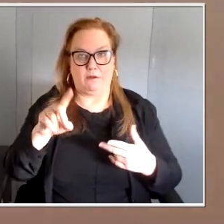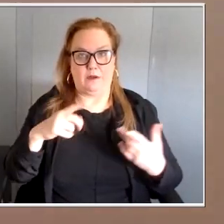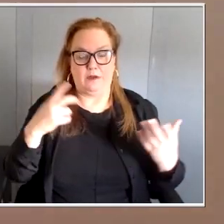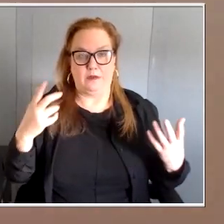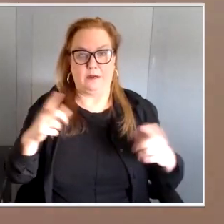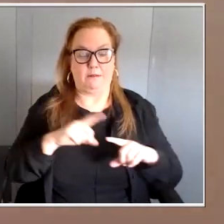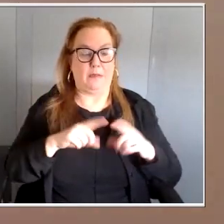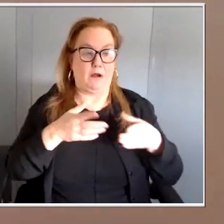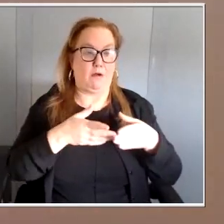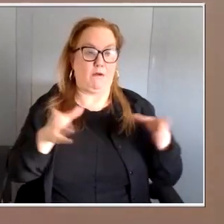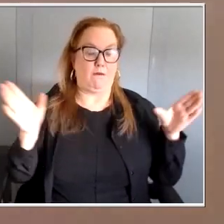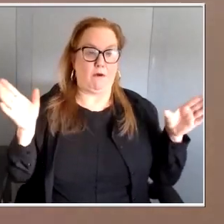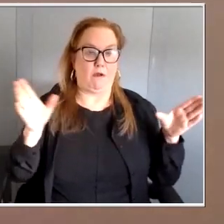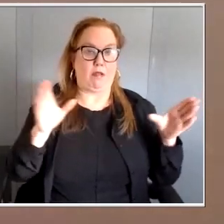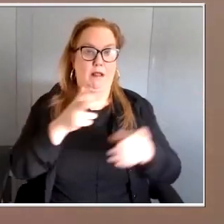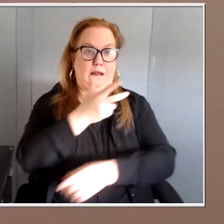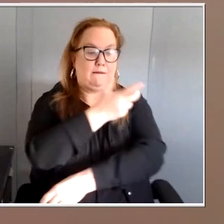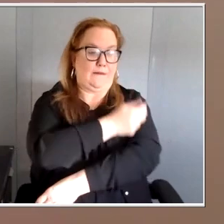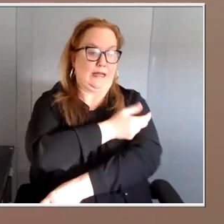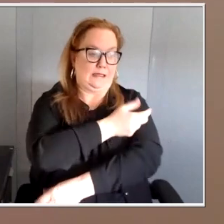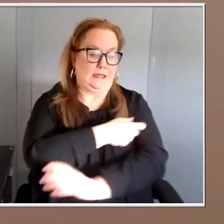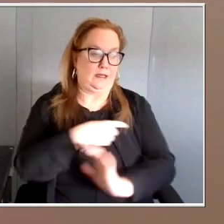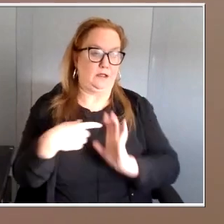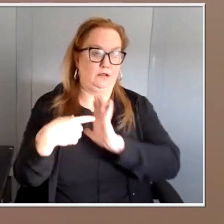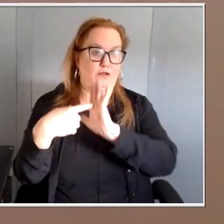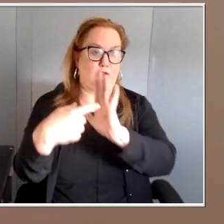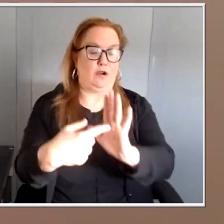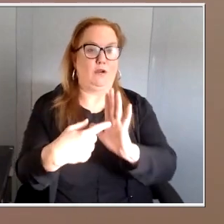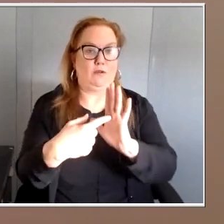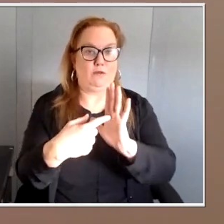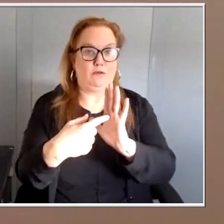but overall, vaccination is shown to not